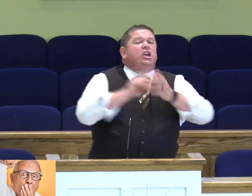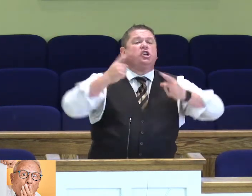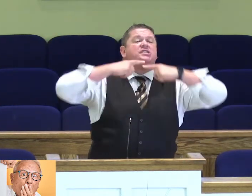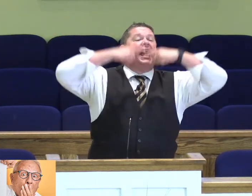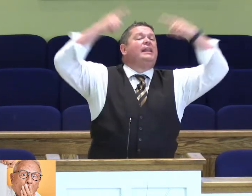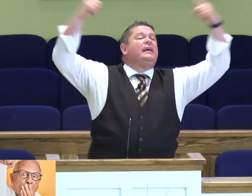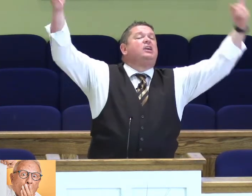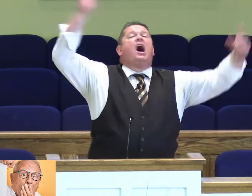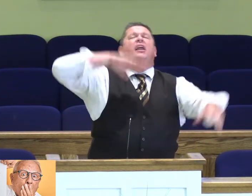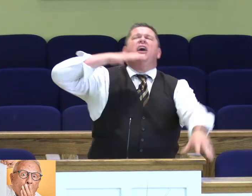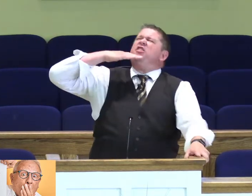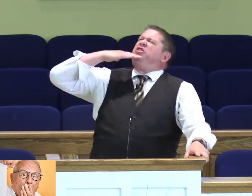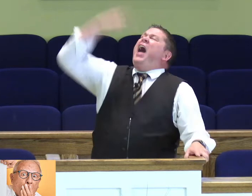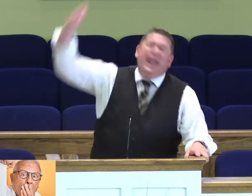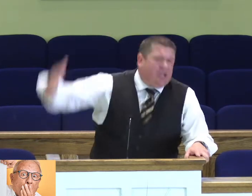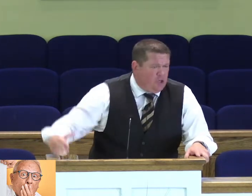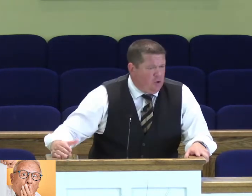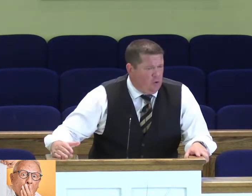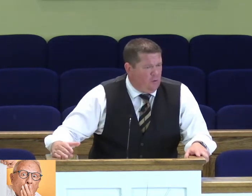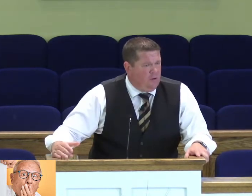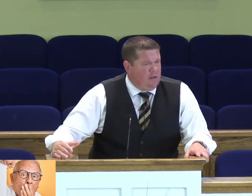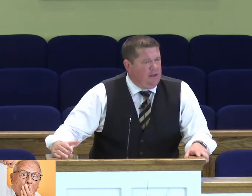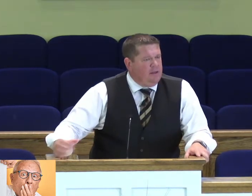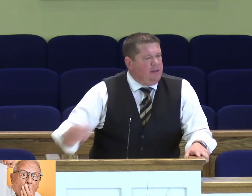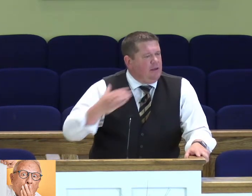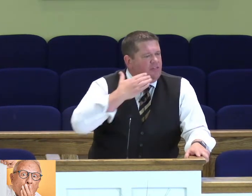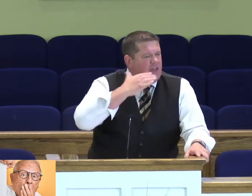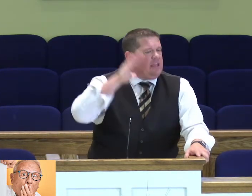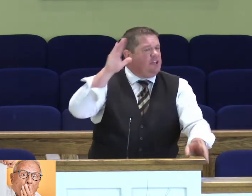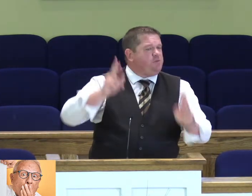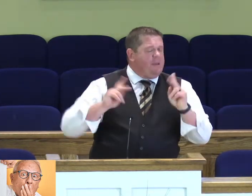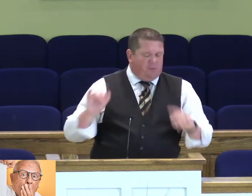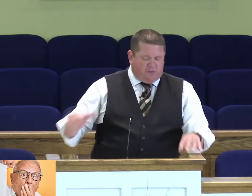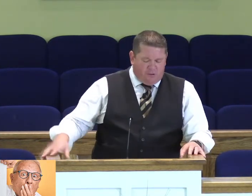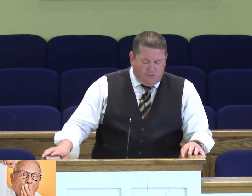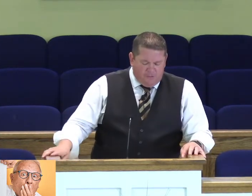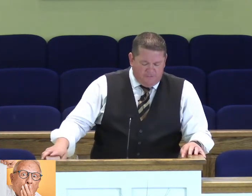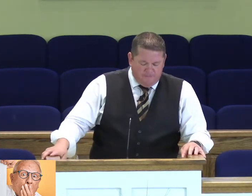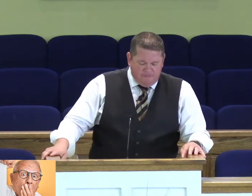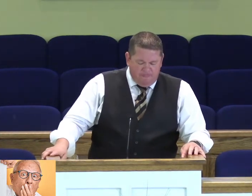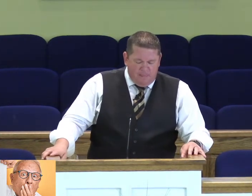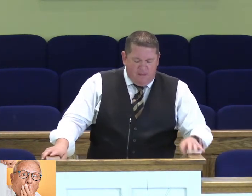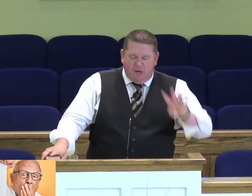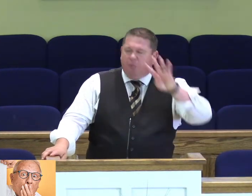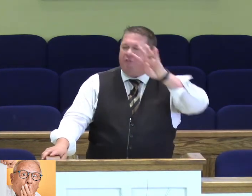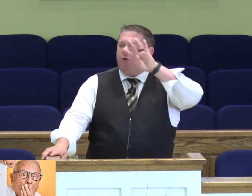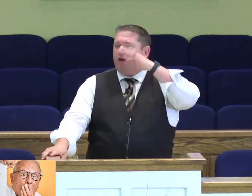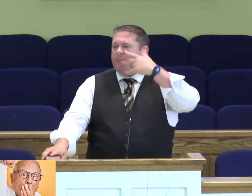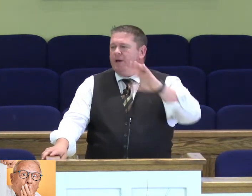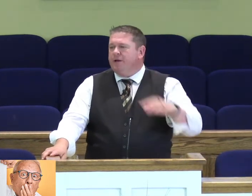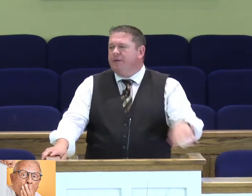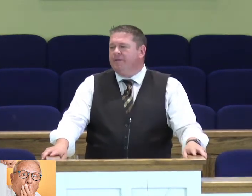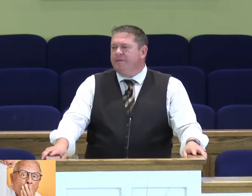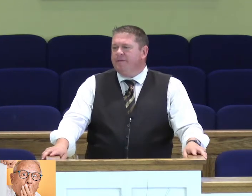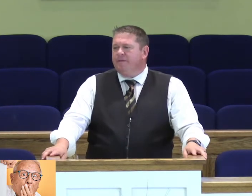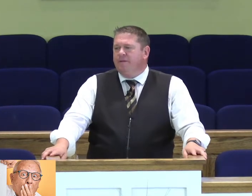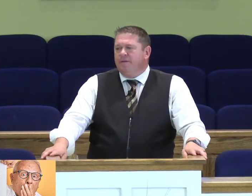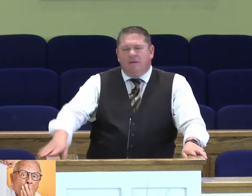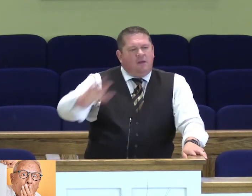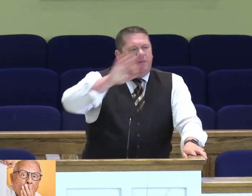it is, just telling God, thank you. And thanking his people too. Number 4, and I'm